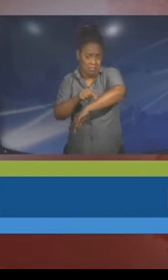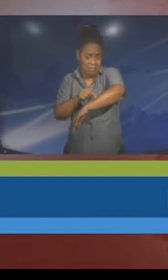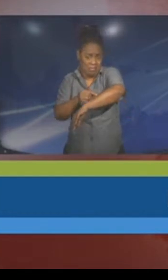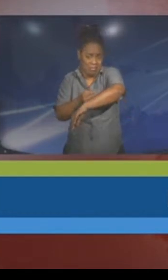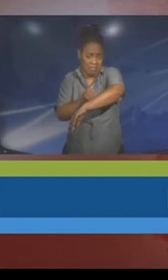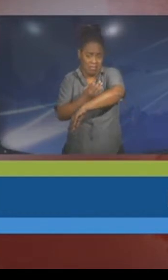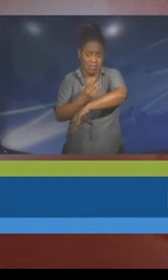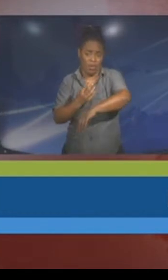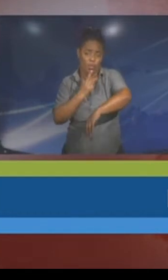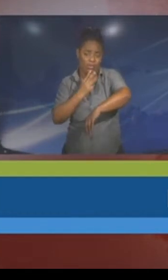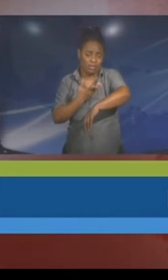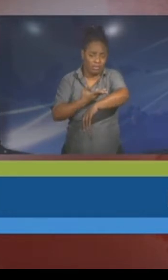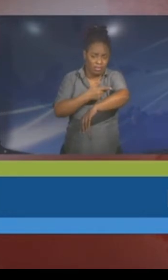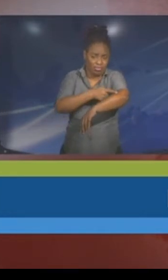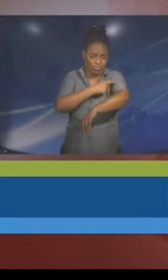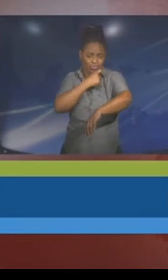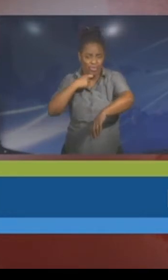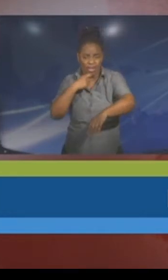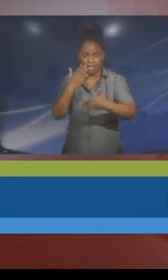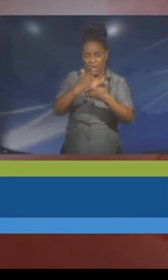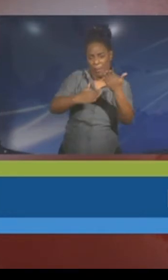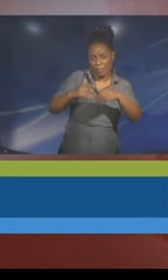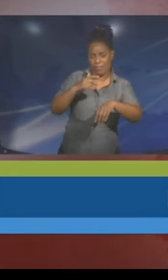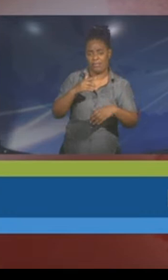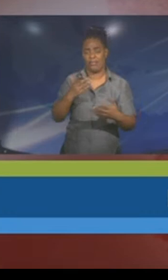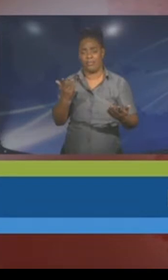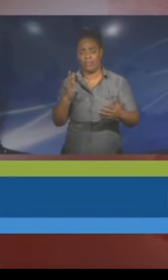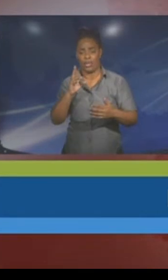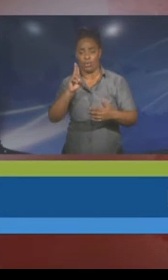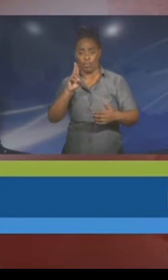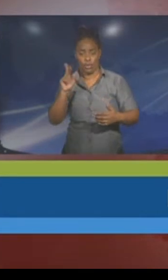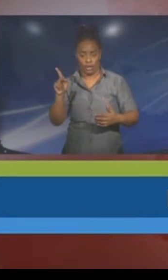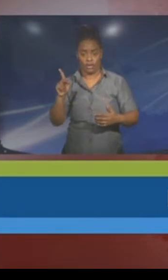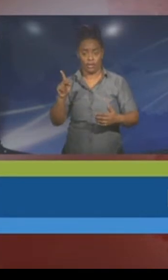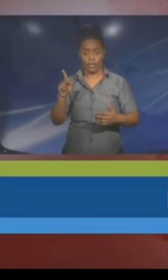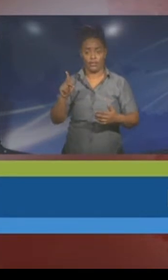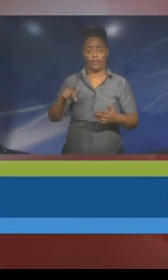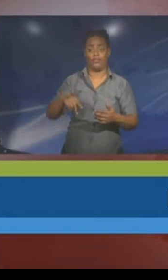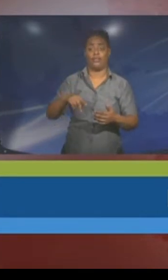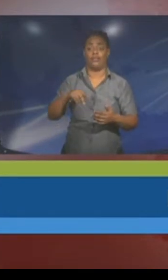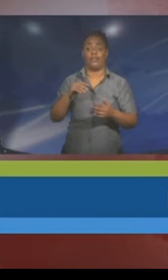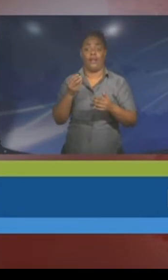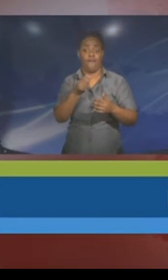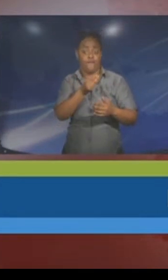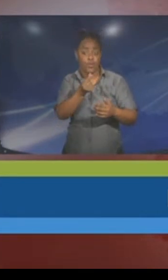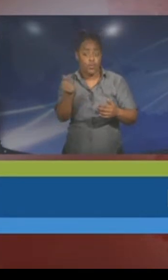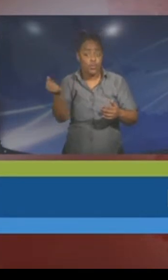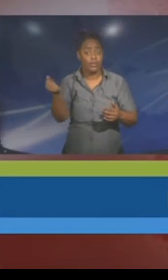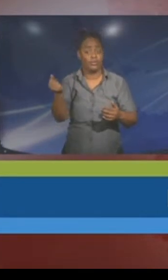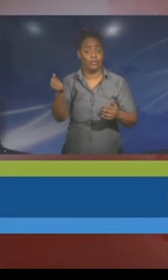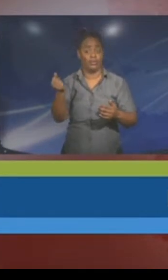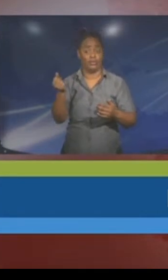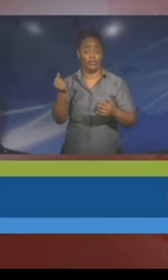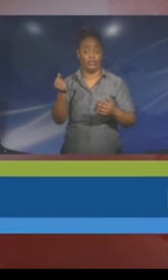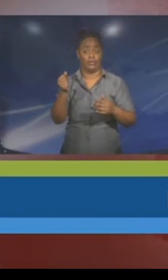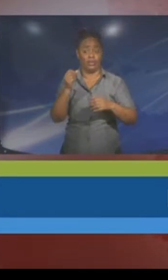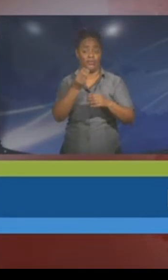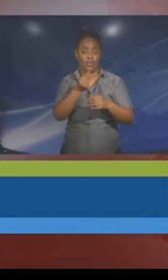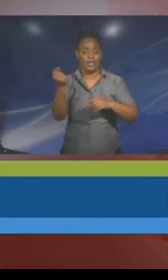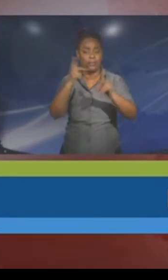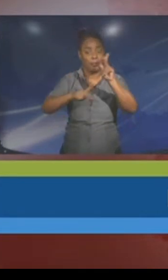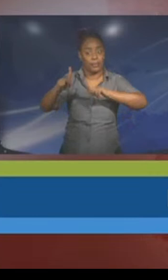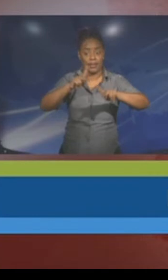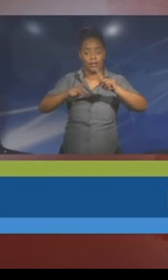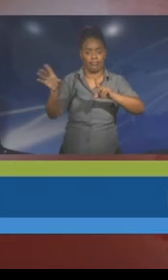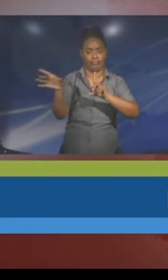from what I described before. The UK has reported a few severe cases of encephalitis, which is inflammation of the brain, and proctitis, which